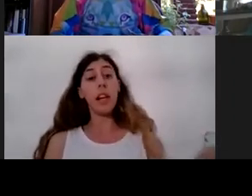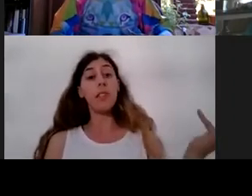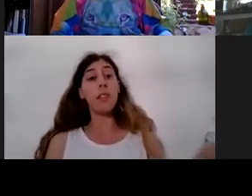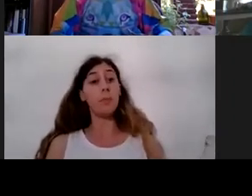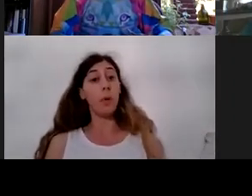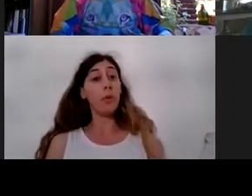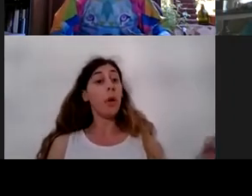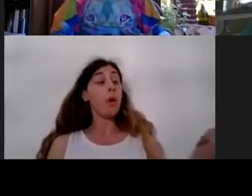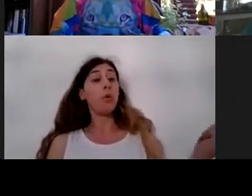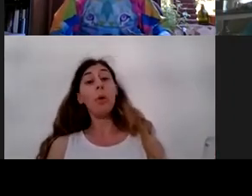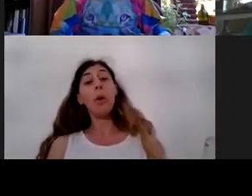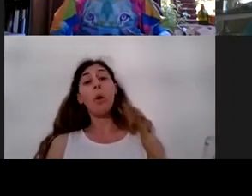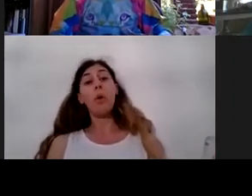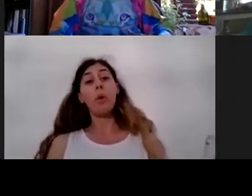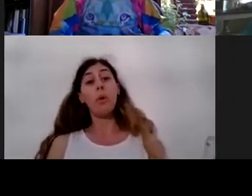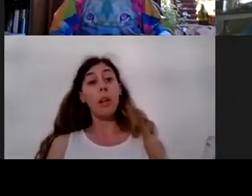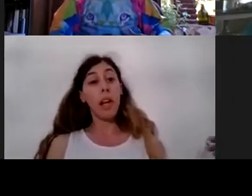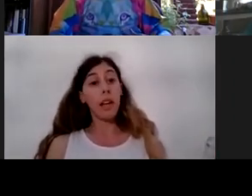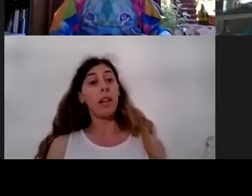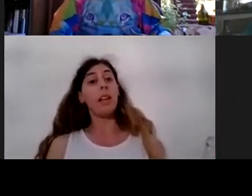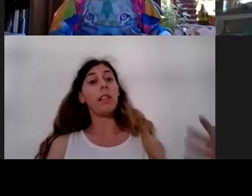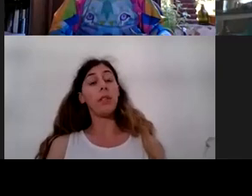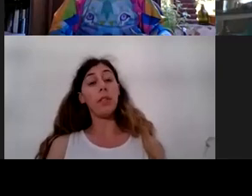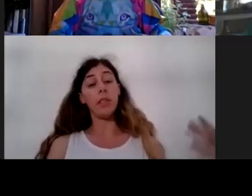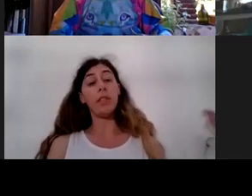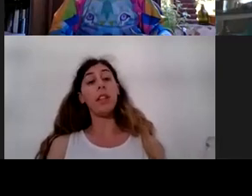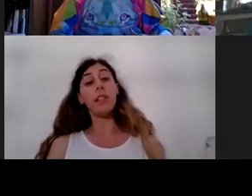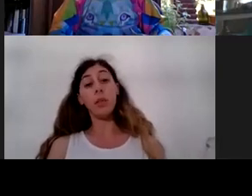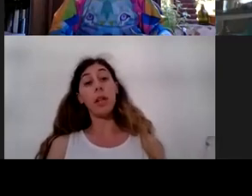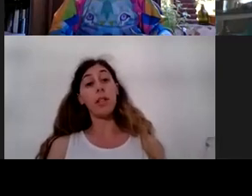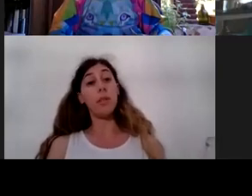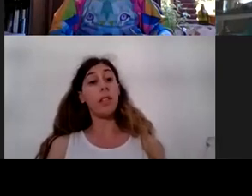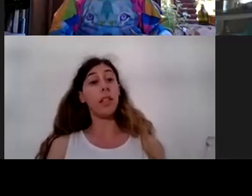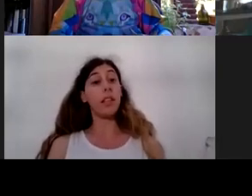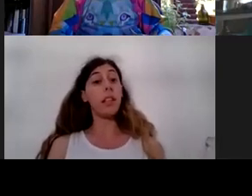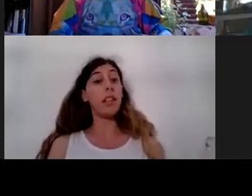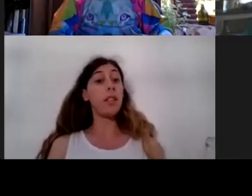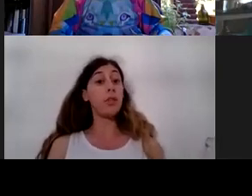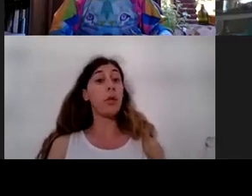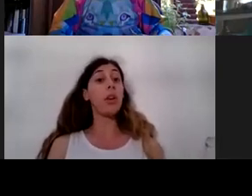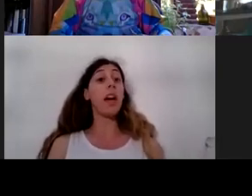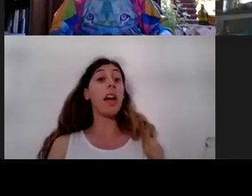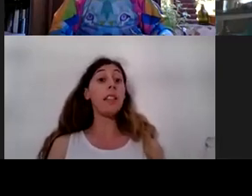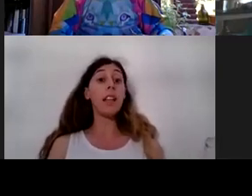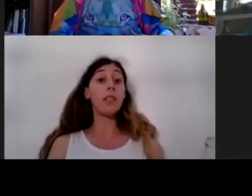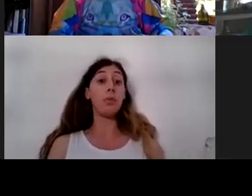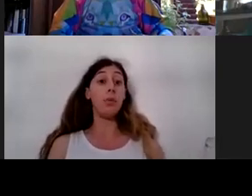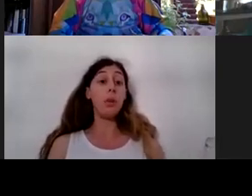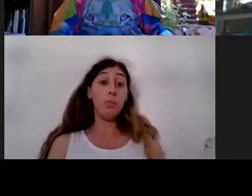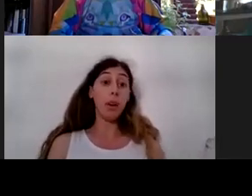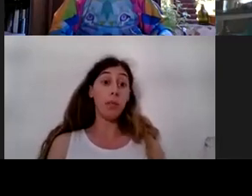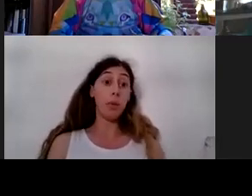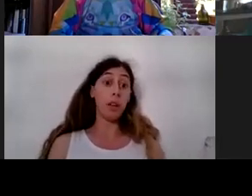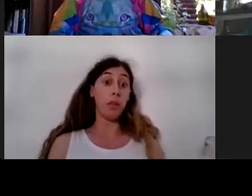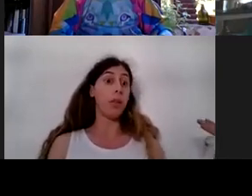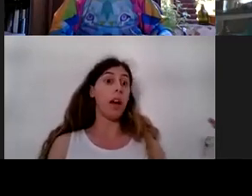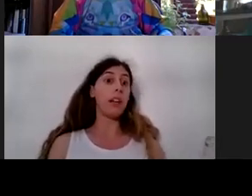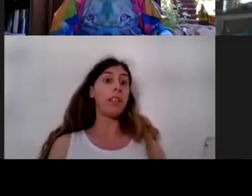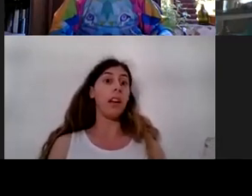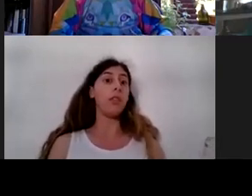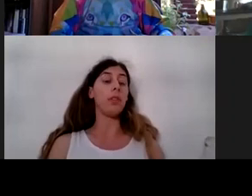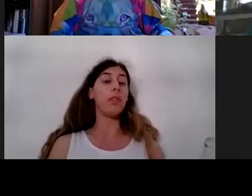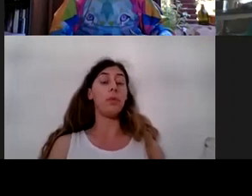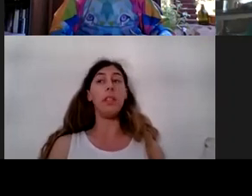easily find the publications of these doctors where they state that